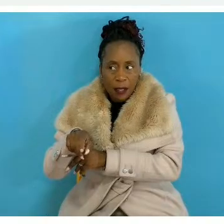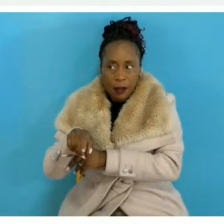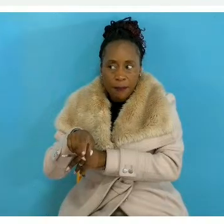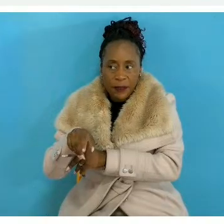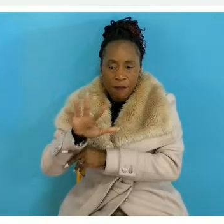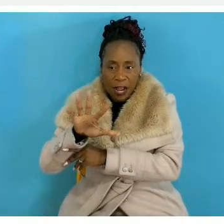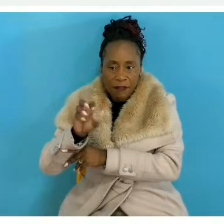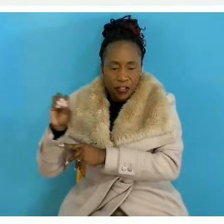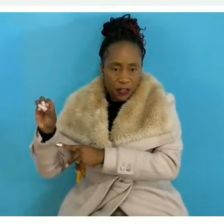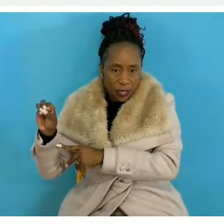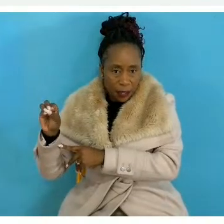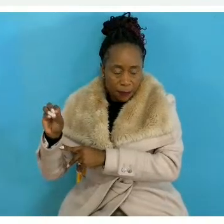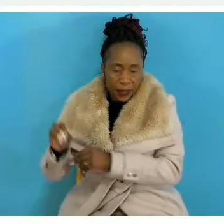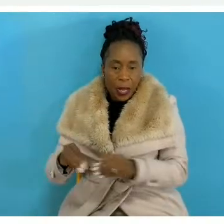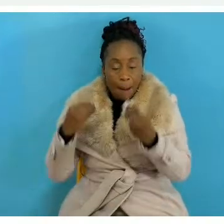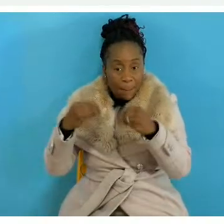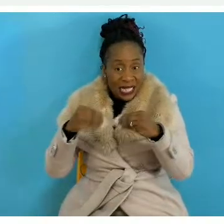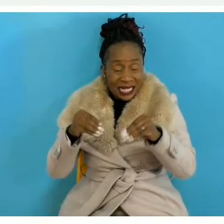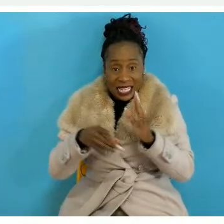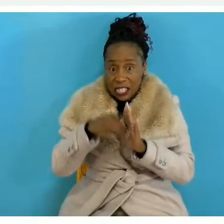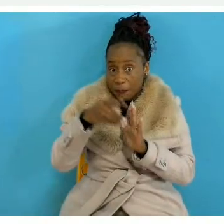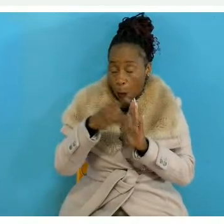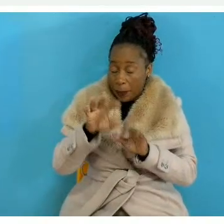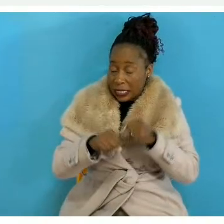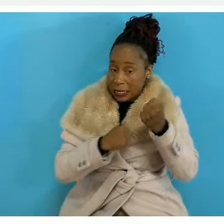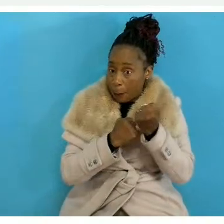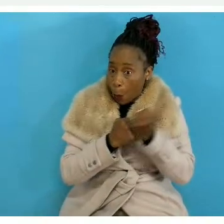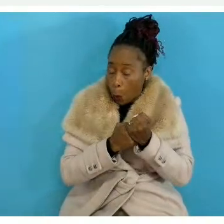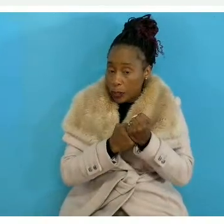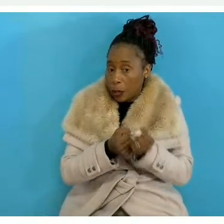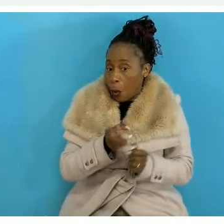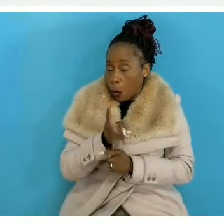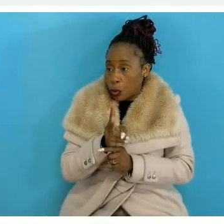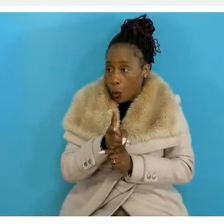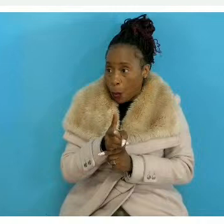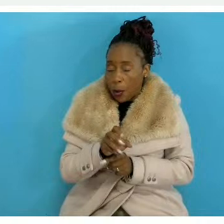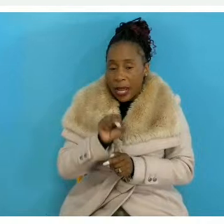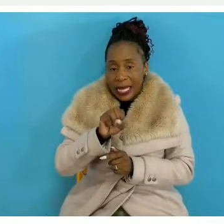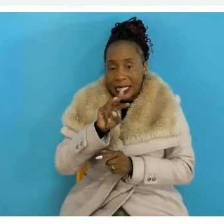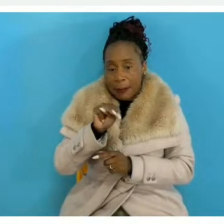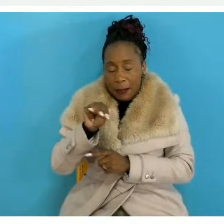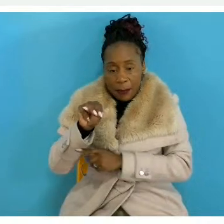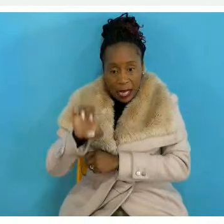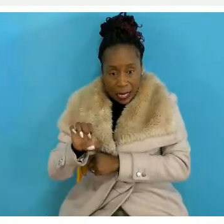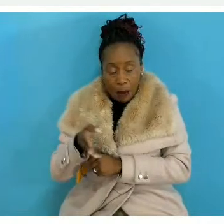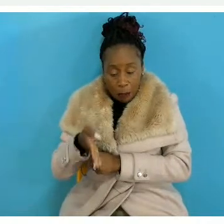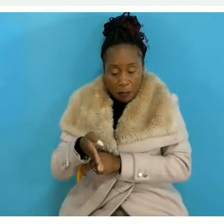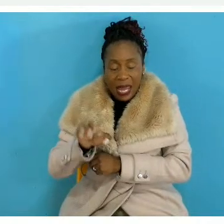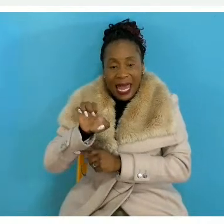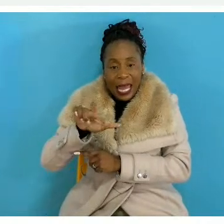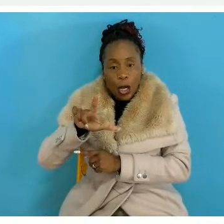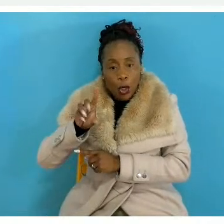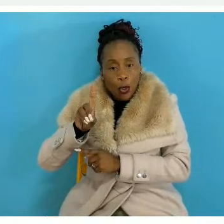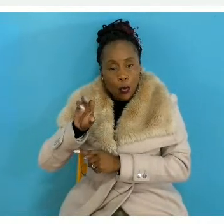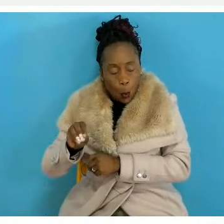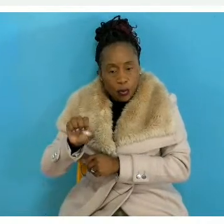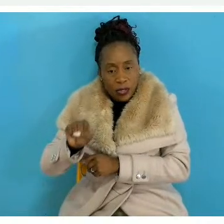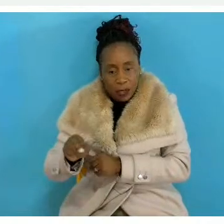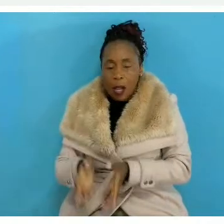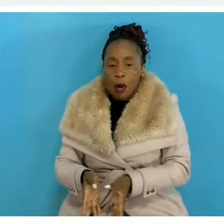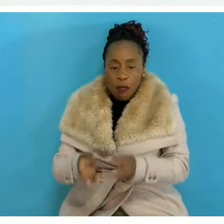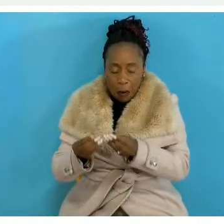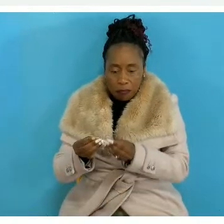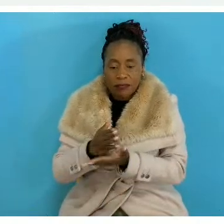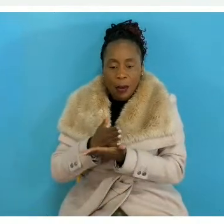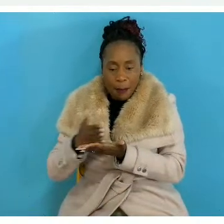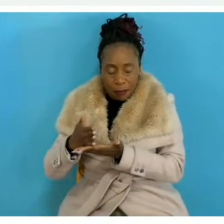Then also in terms of the business development support as well, there's SMMEs in Eldorado Park was also part of the